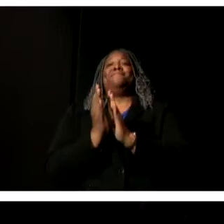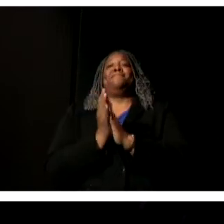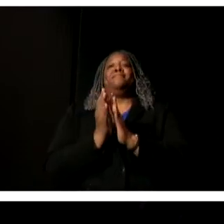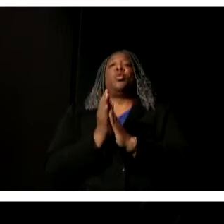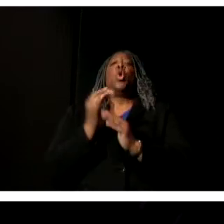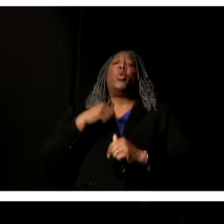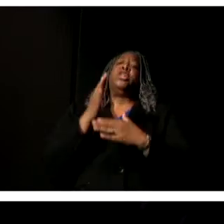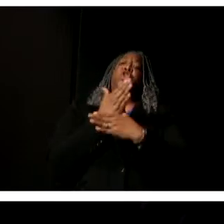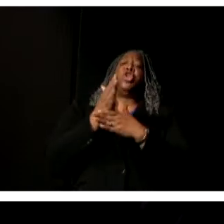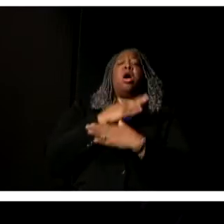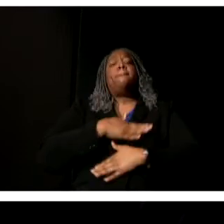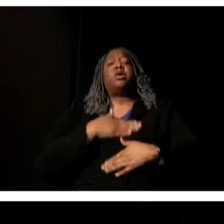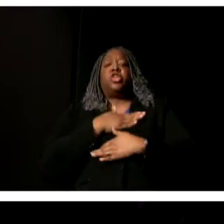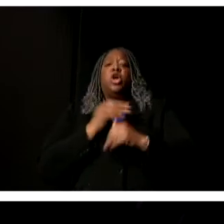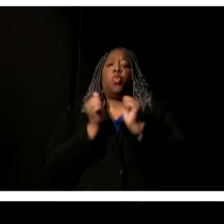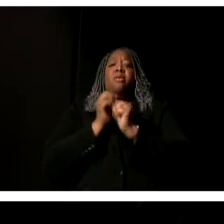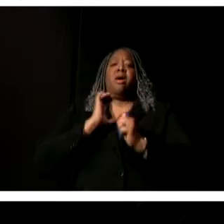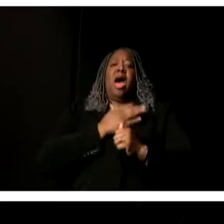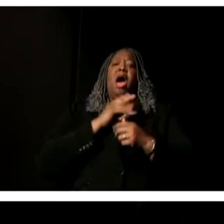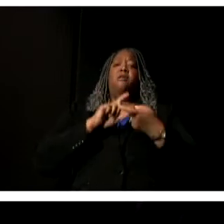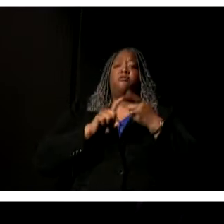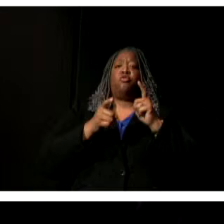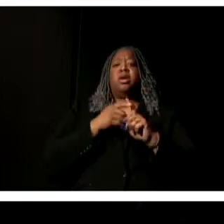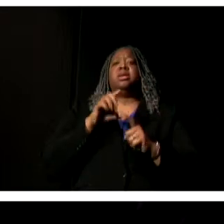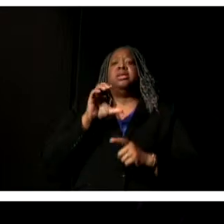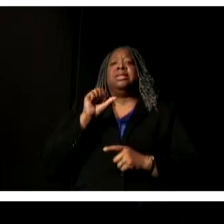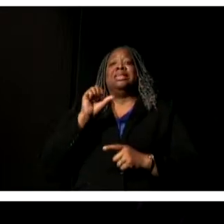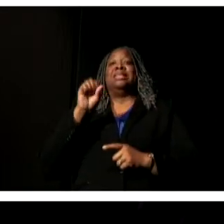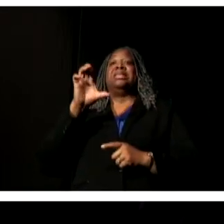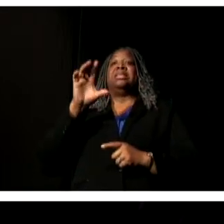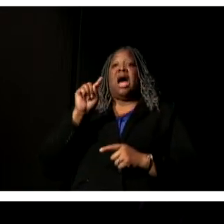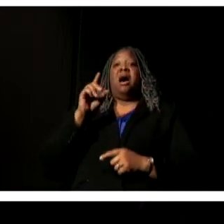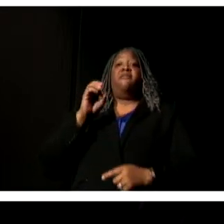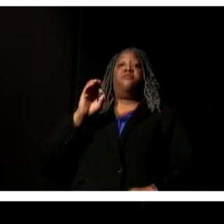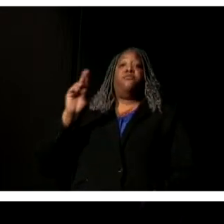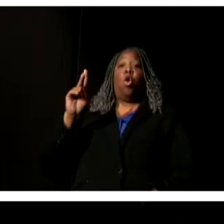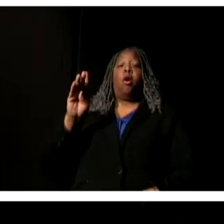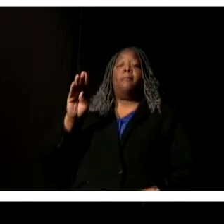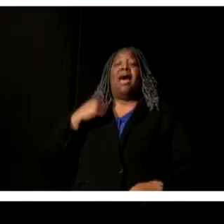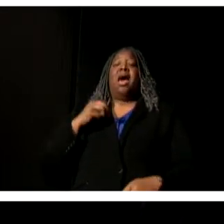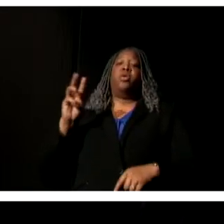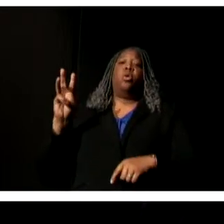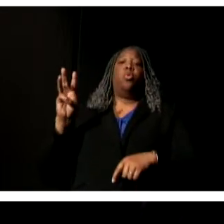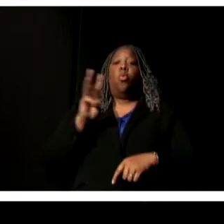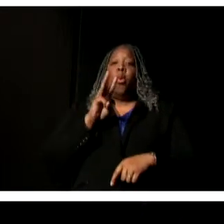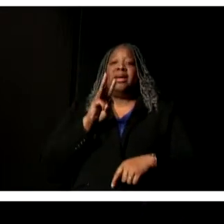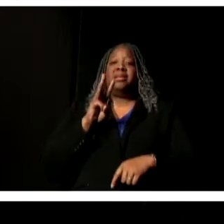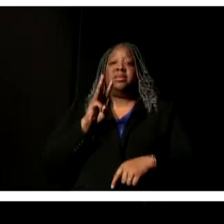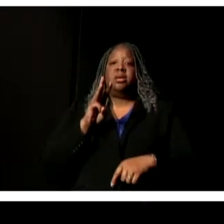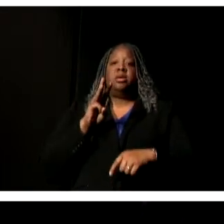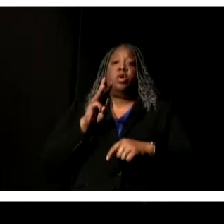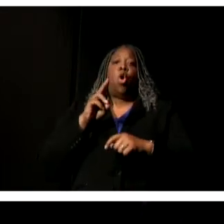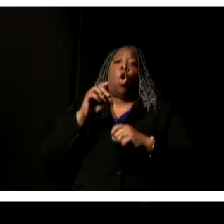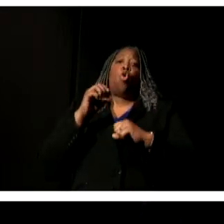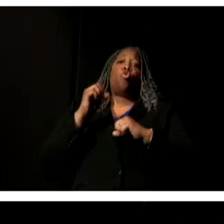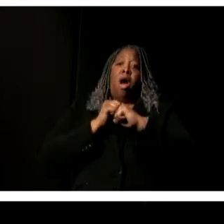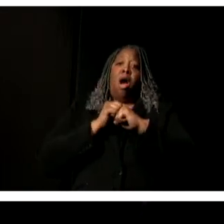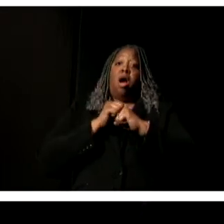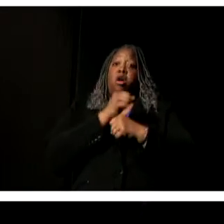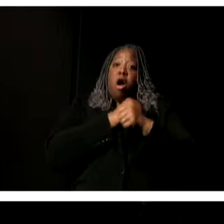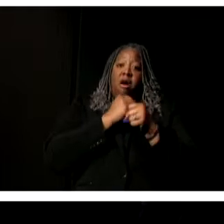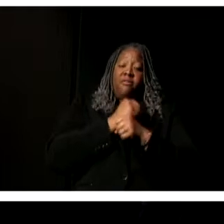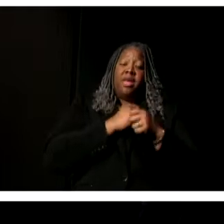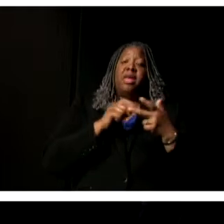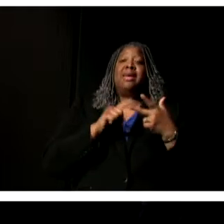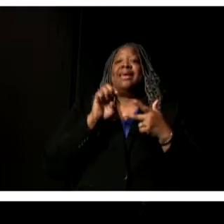We share our appreciation to our friend Scott Ford for ensuring that we have West Rock Coffee headquartered right here in Little Rock, Elopak, Sig